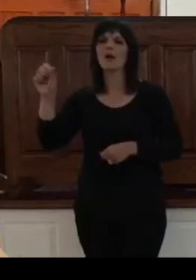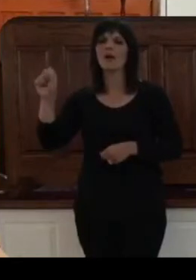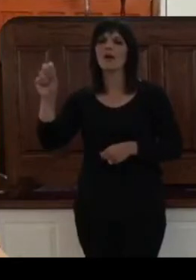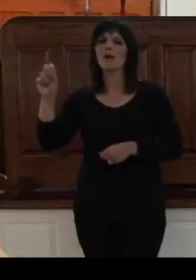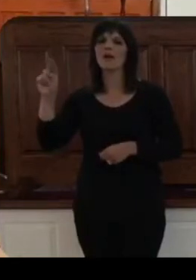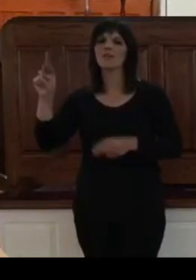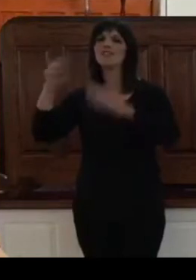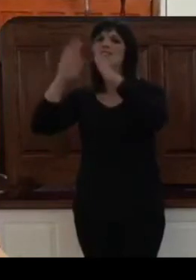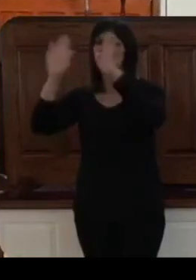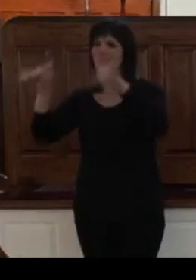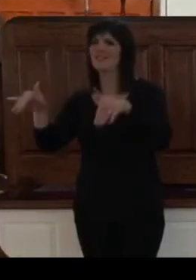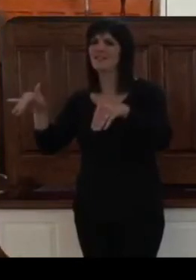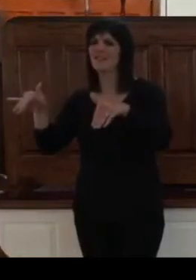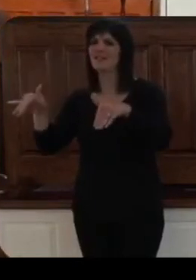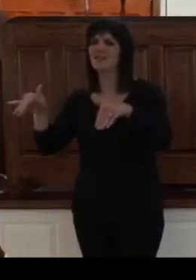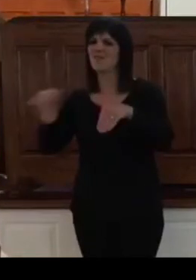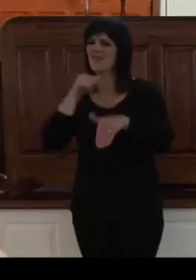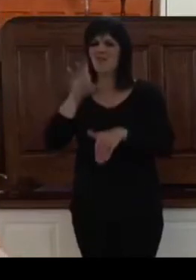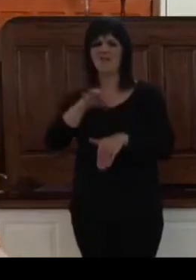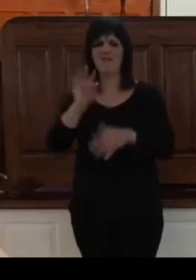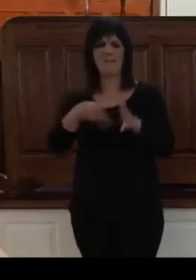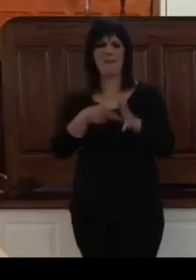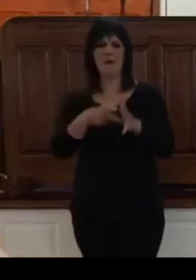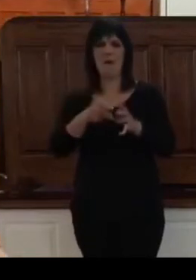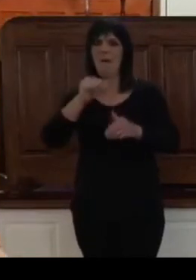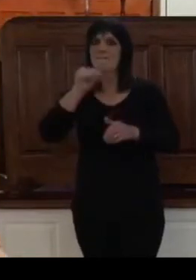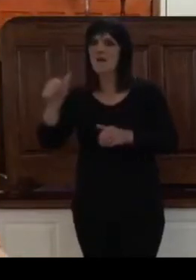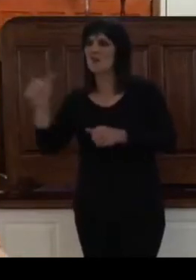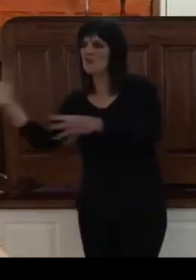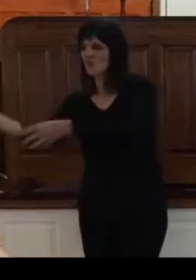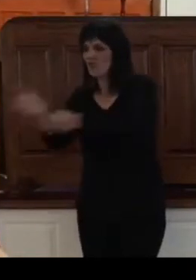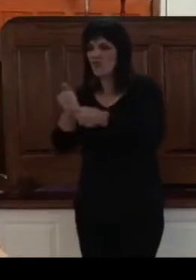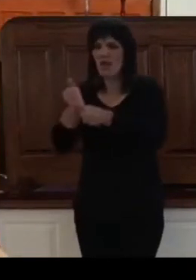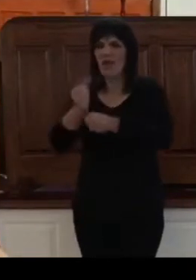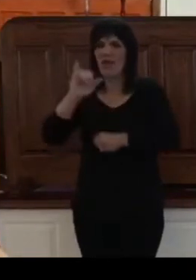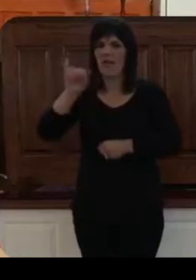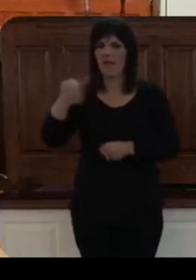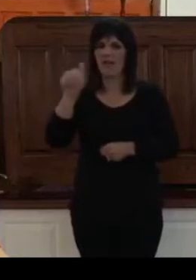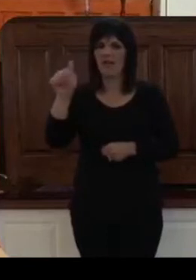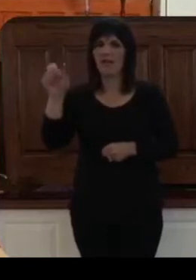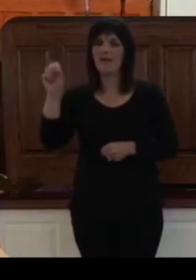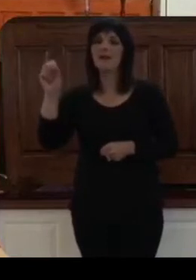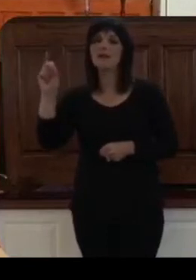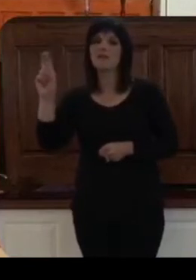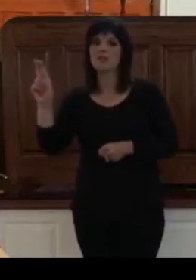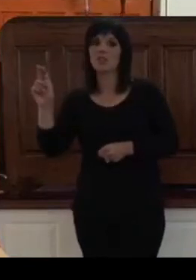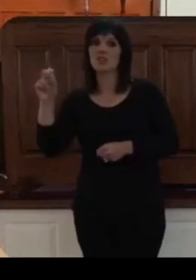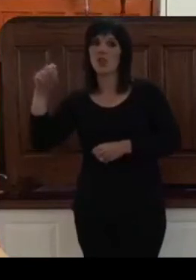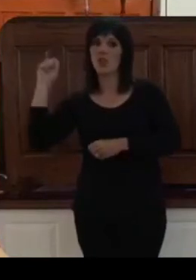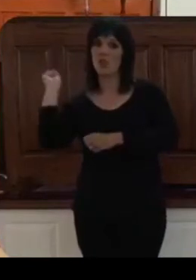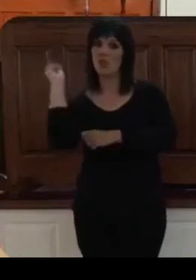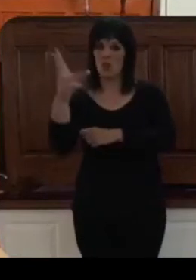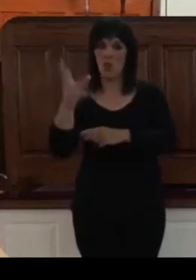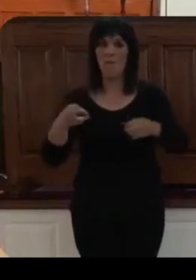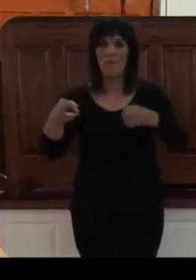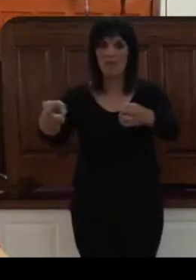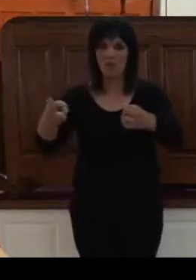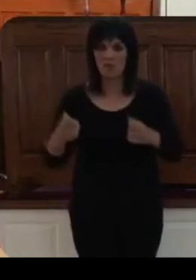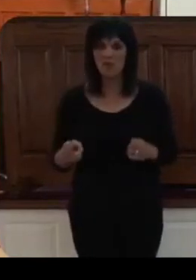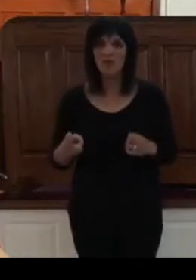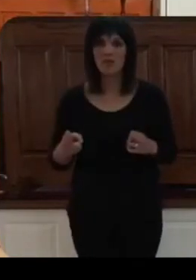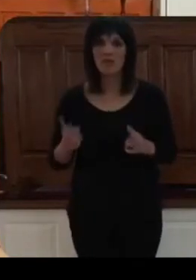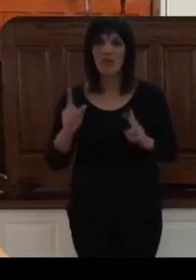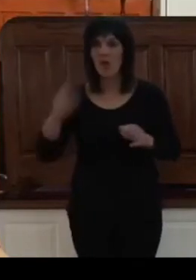find Paul and Timothy and Silas at Jason's, but they drag Jason out to the street. And they even take Jason down to the local magistrate, and he